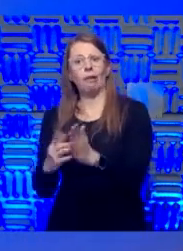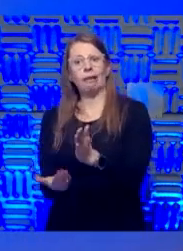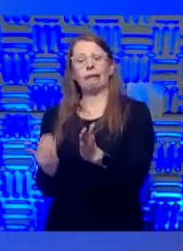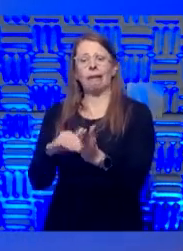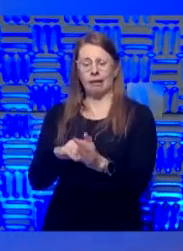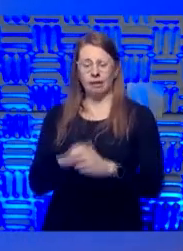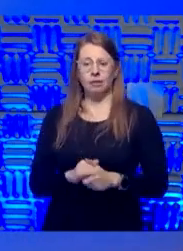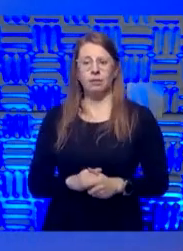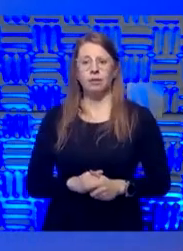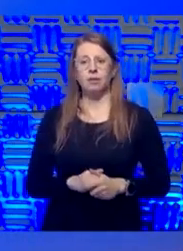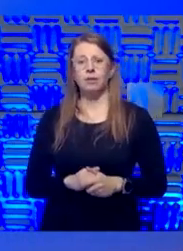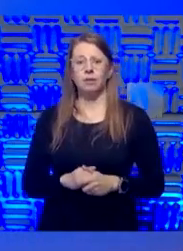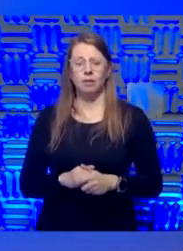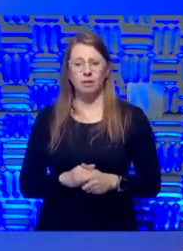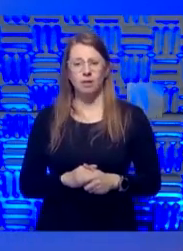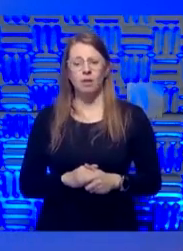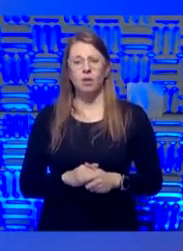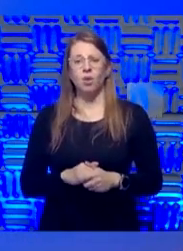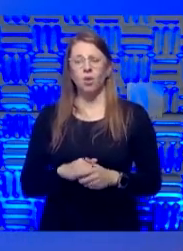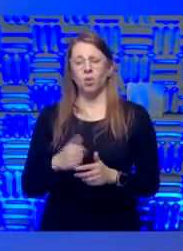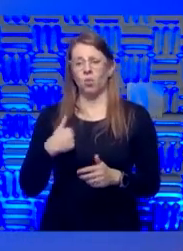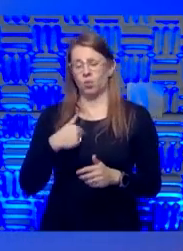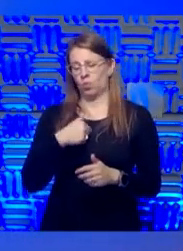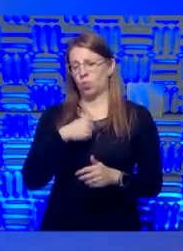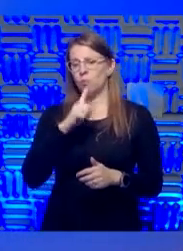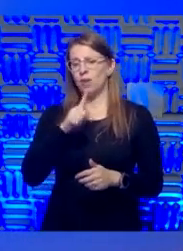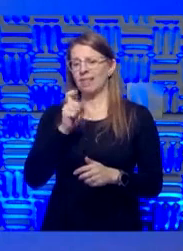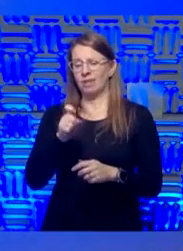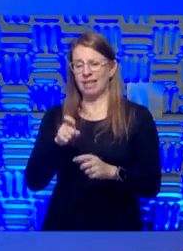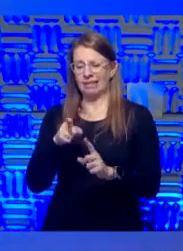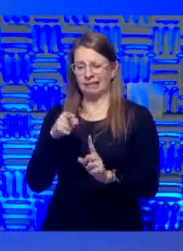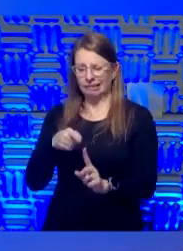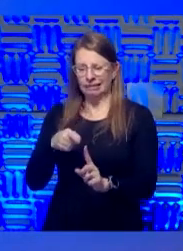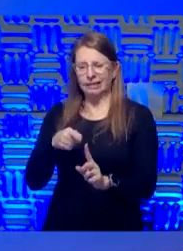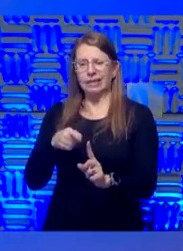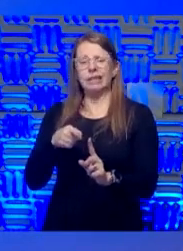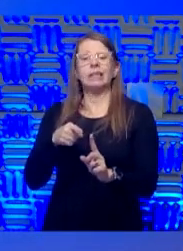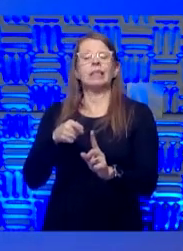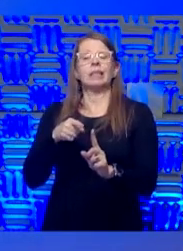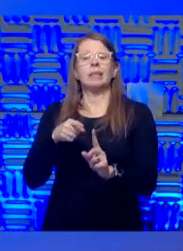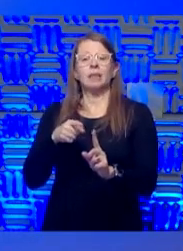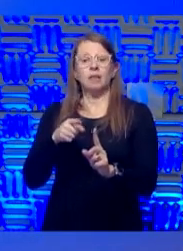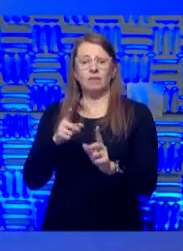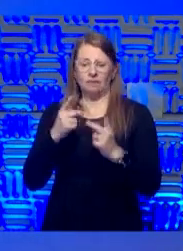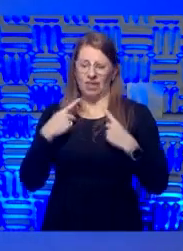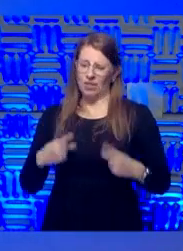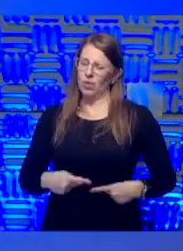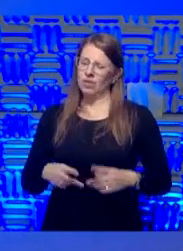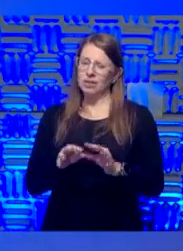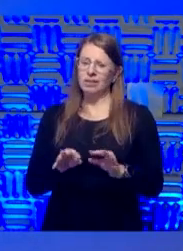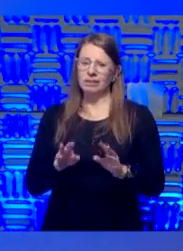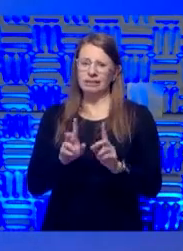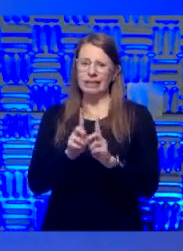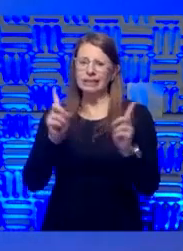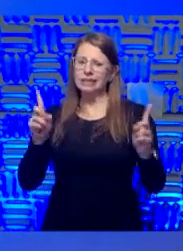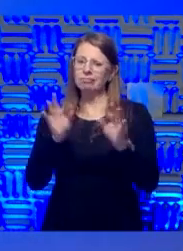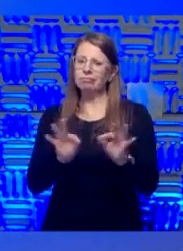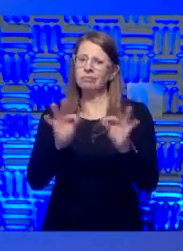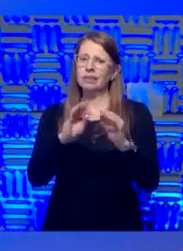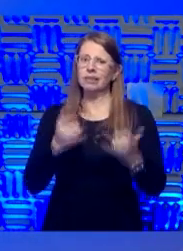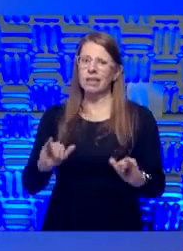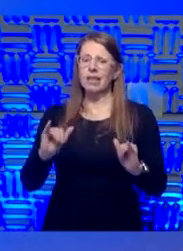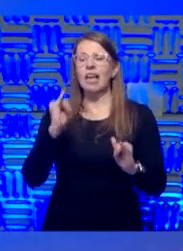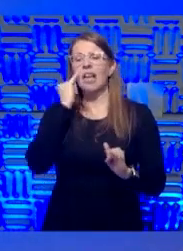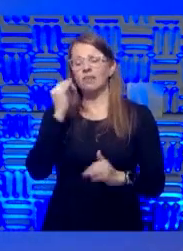We need to just hammer home and continue to endorse our messages of physical distancing, not going out when